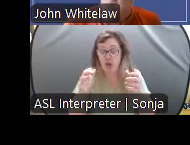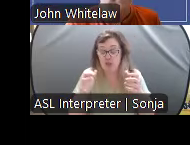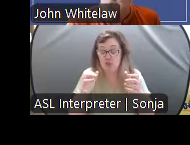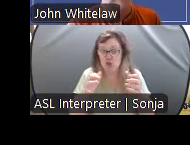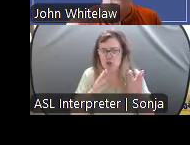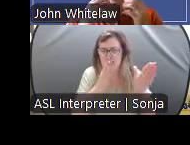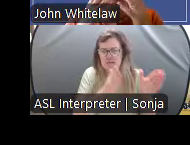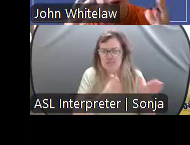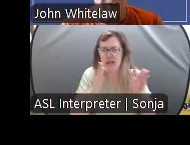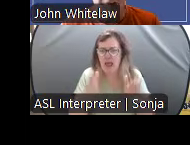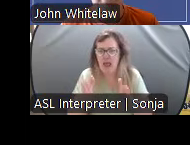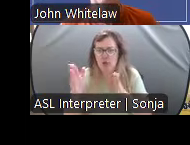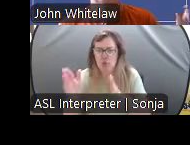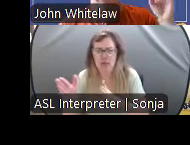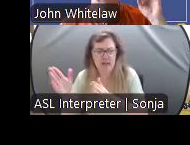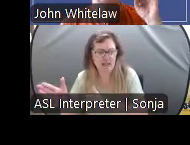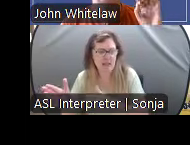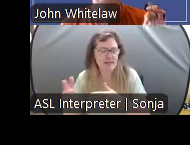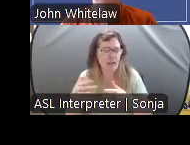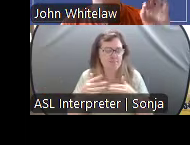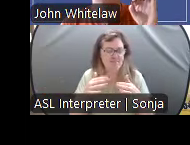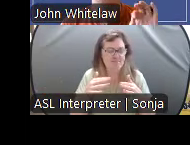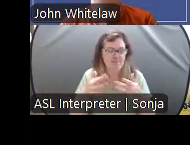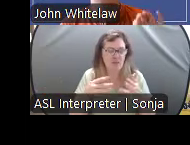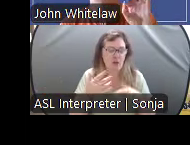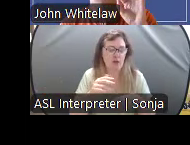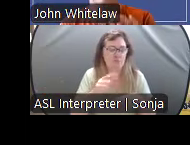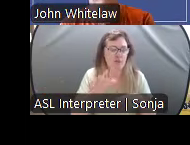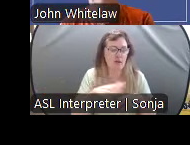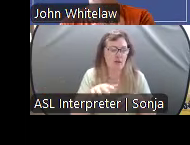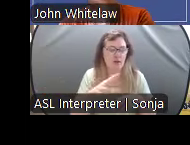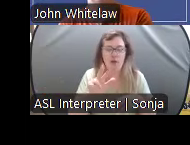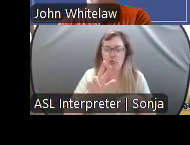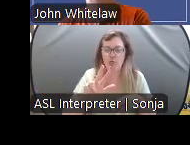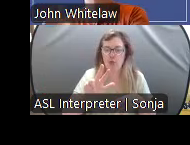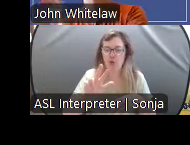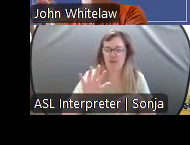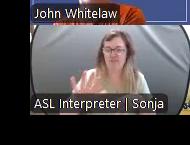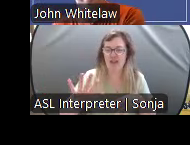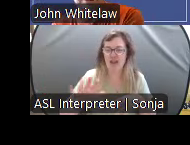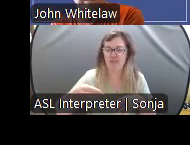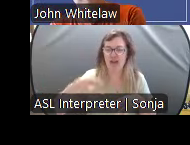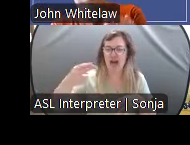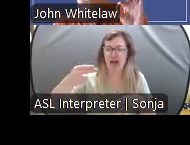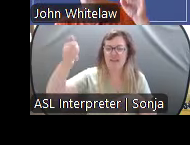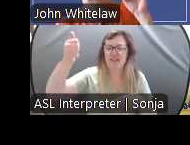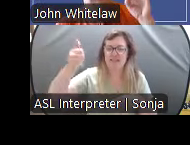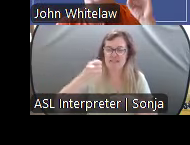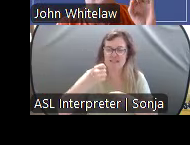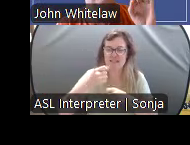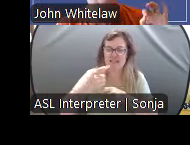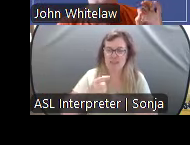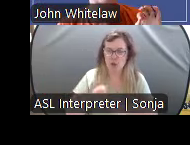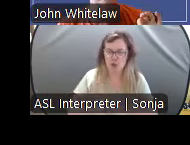35. Sometimes I stumble all over this. Your 35 highest years of earnings, and it is